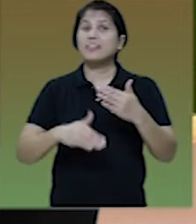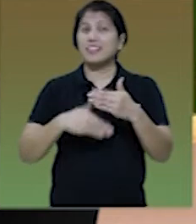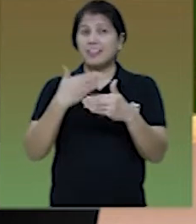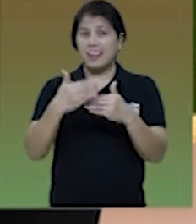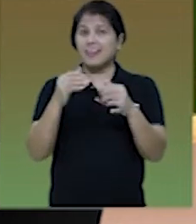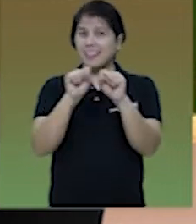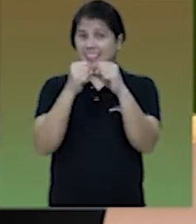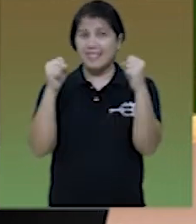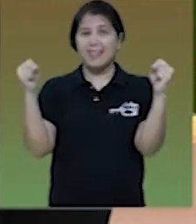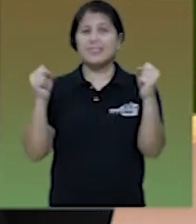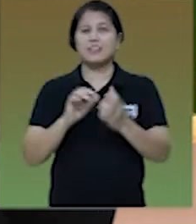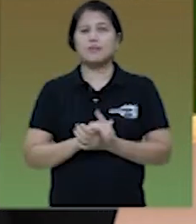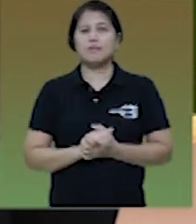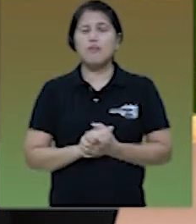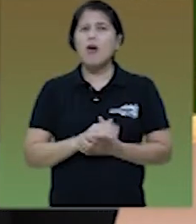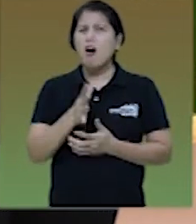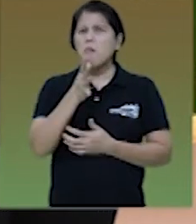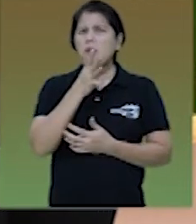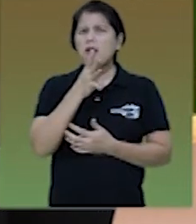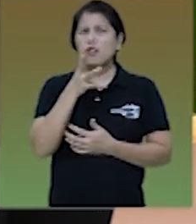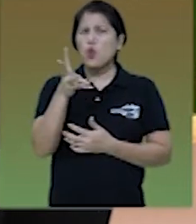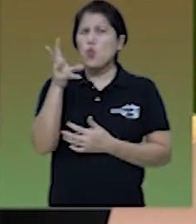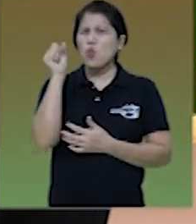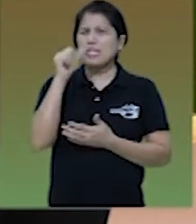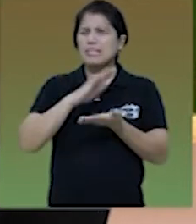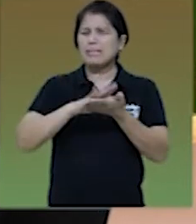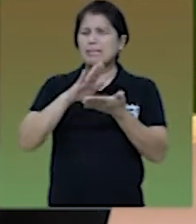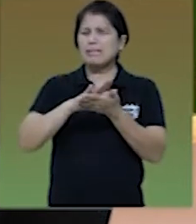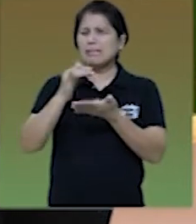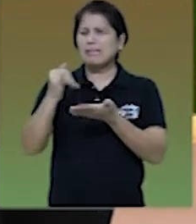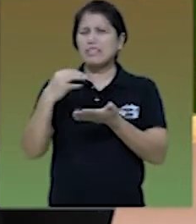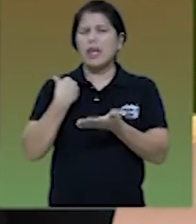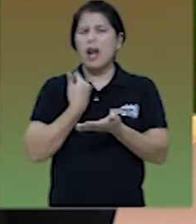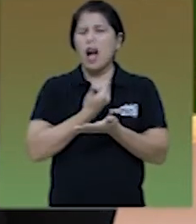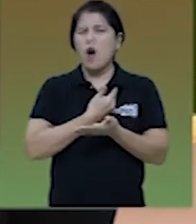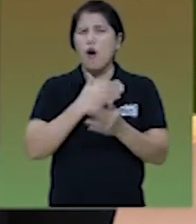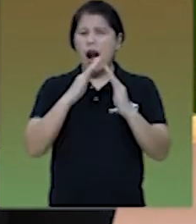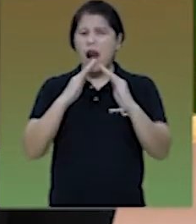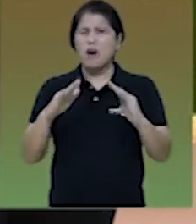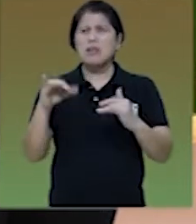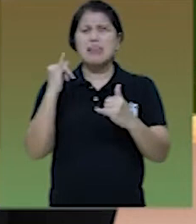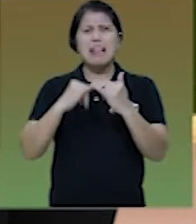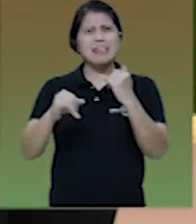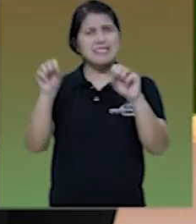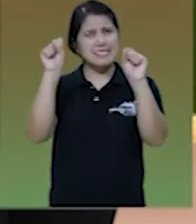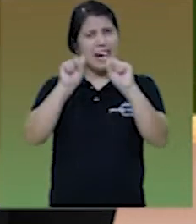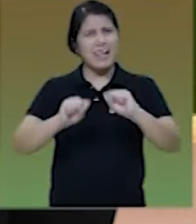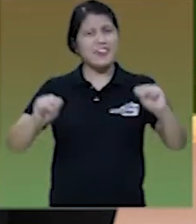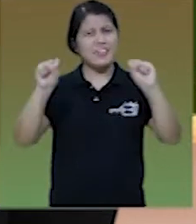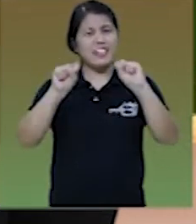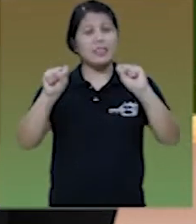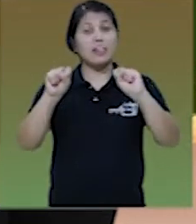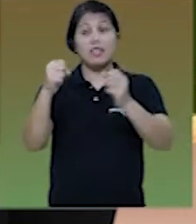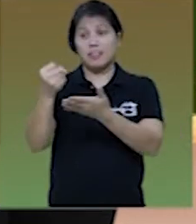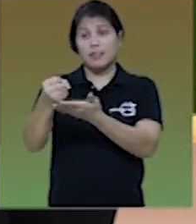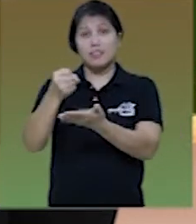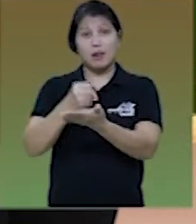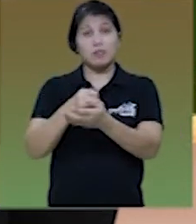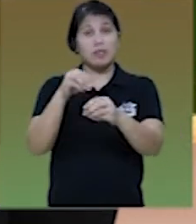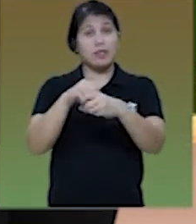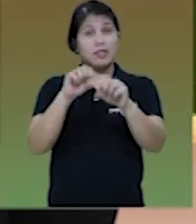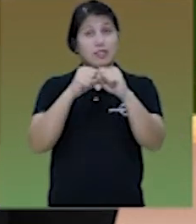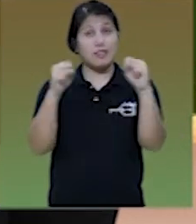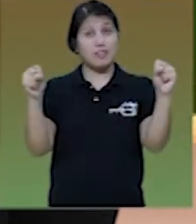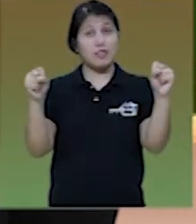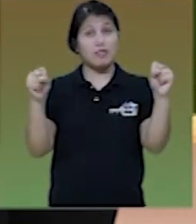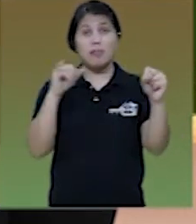Here's the next sentence. Mother was cleaning our house last Saturday. The subject in